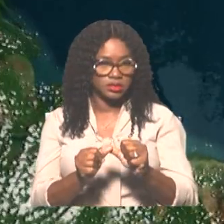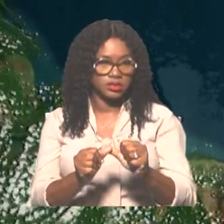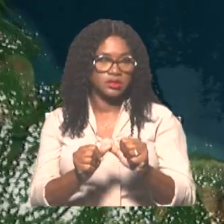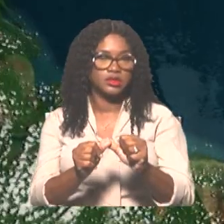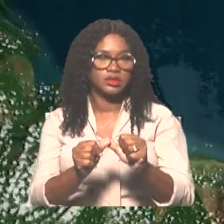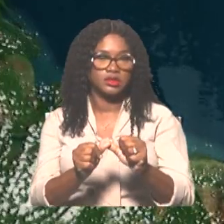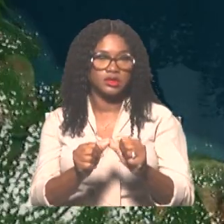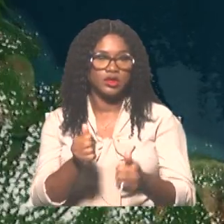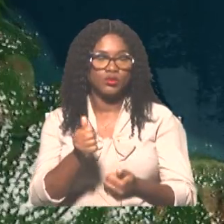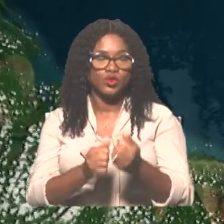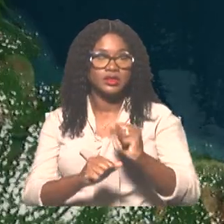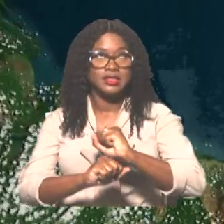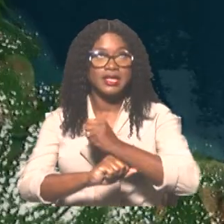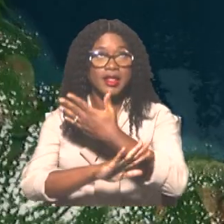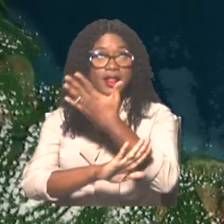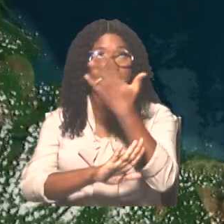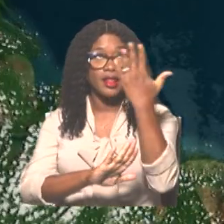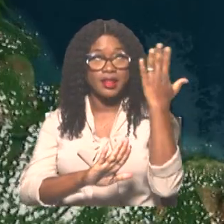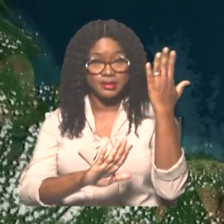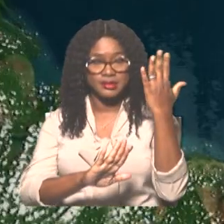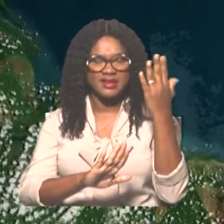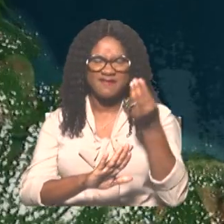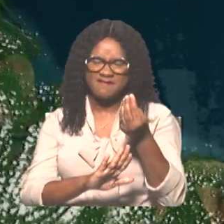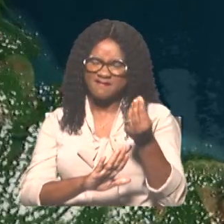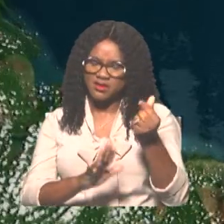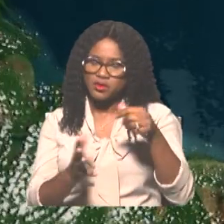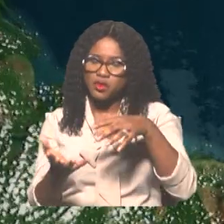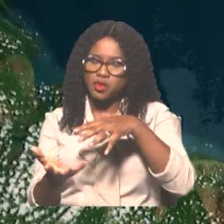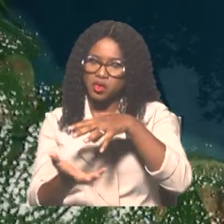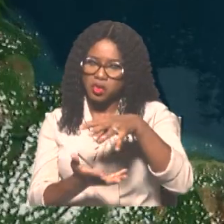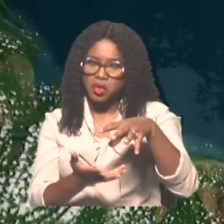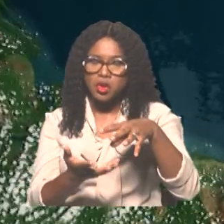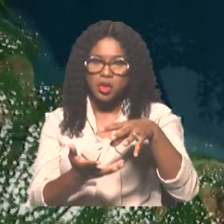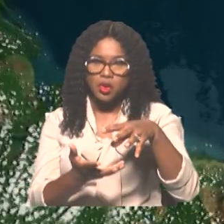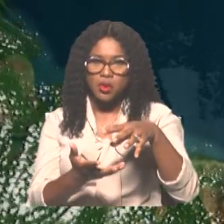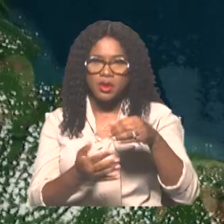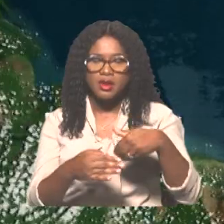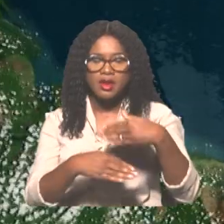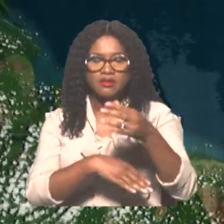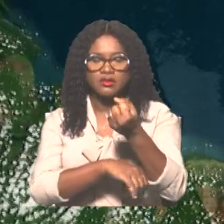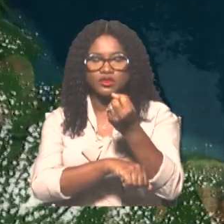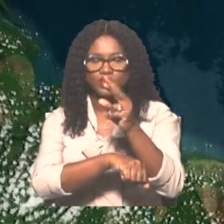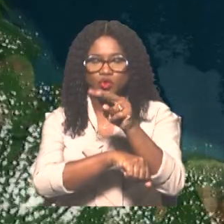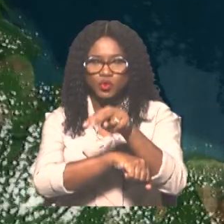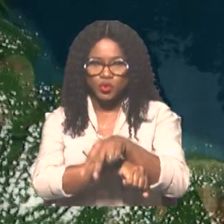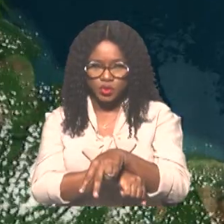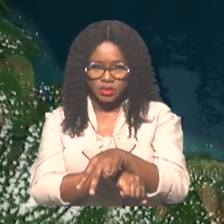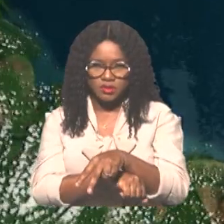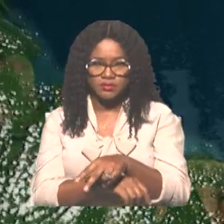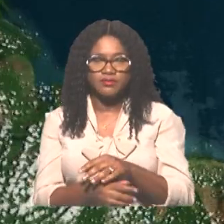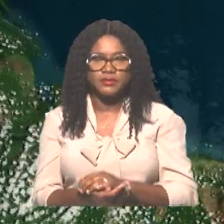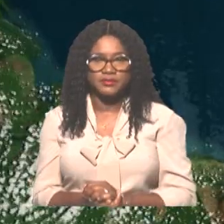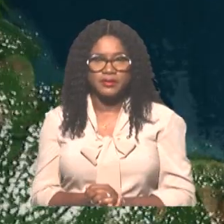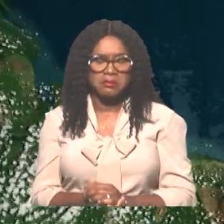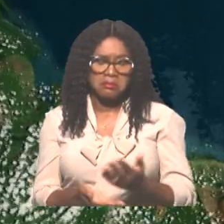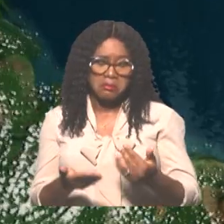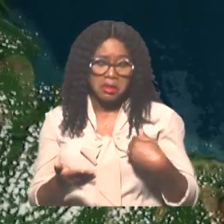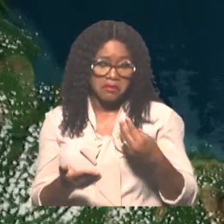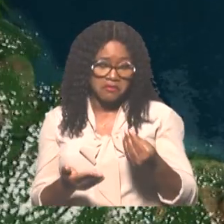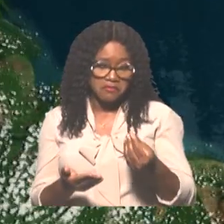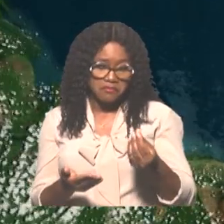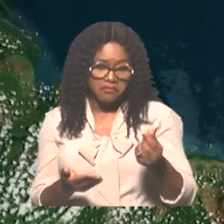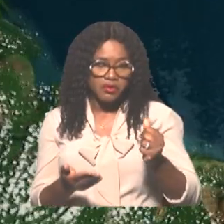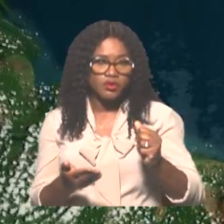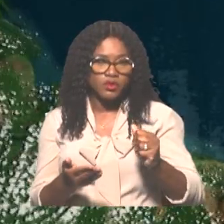with mostly clear skies and just a few partly cloudy periods, particularly after midnight, accompanied by a few isolated showers. And right